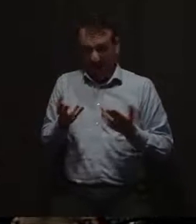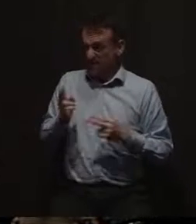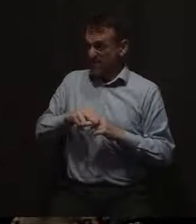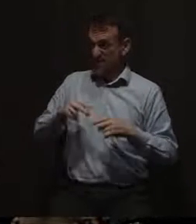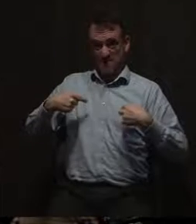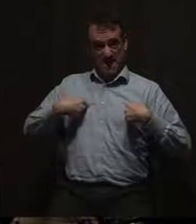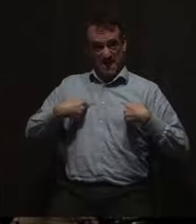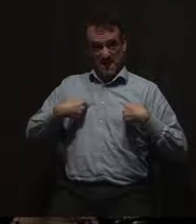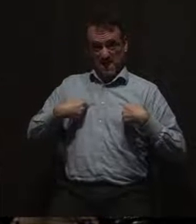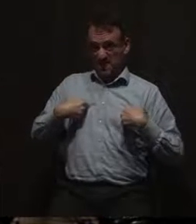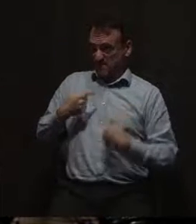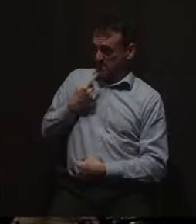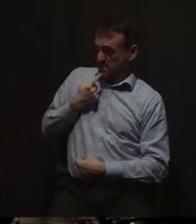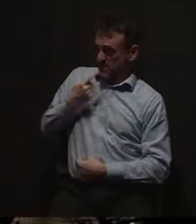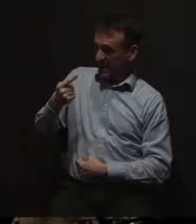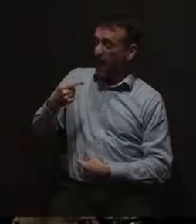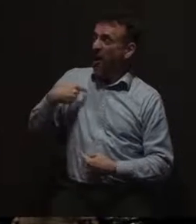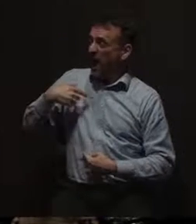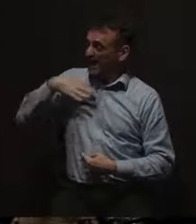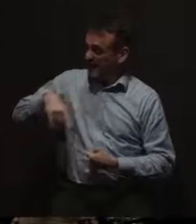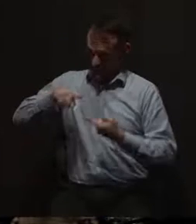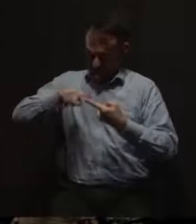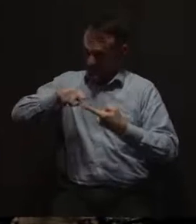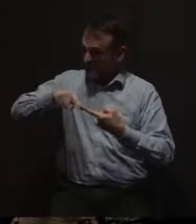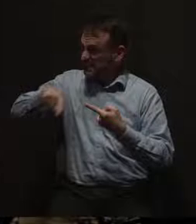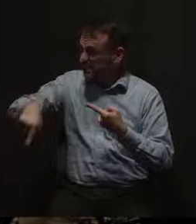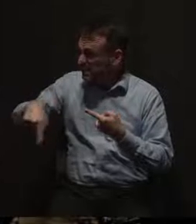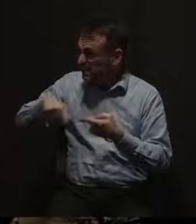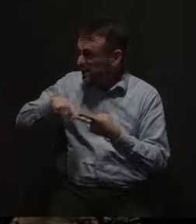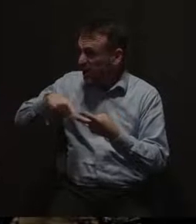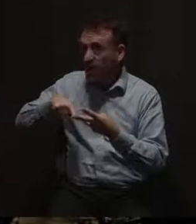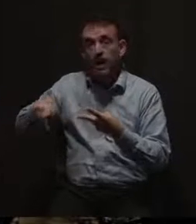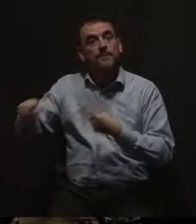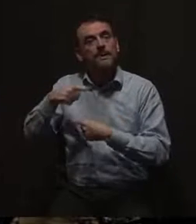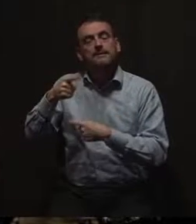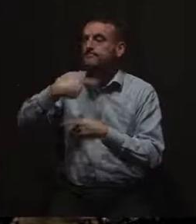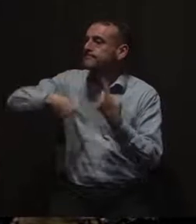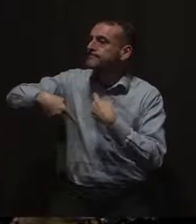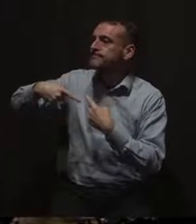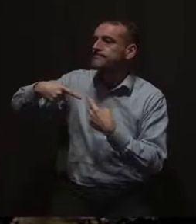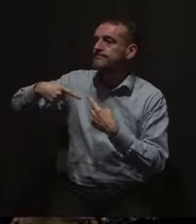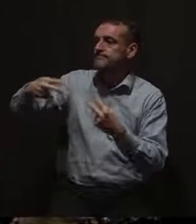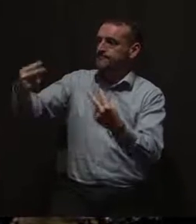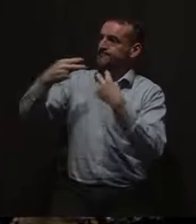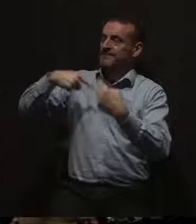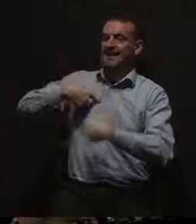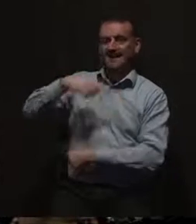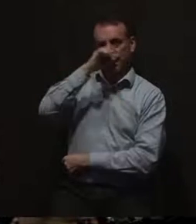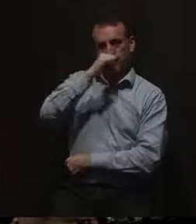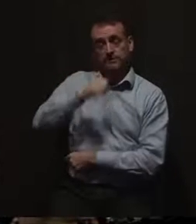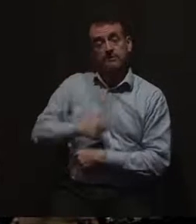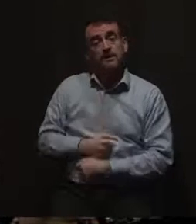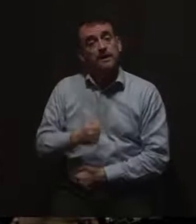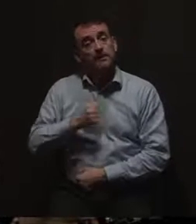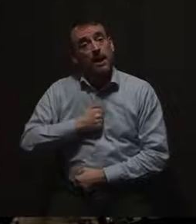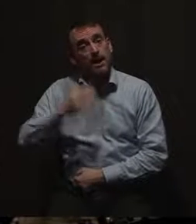the egotistical ones. So the more sacrifices we make, the better we are. And I had a mother who was a very good person. She made